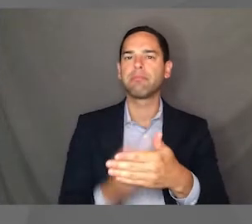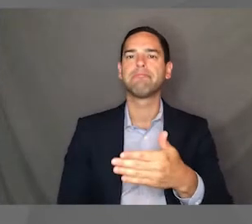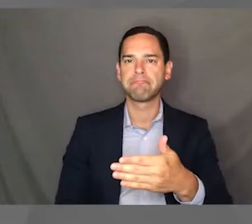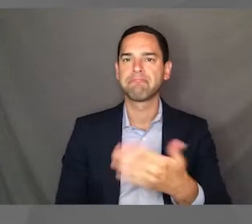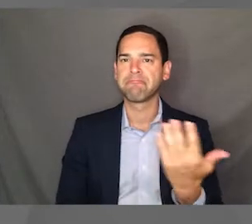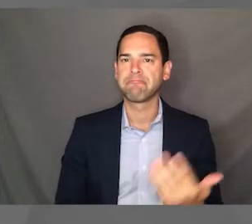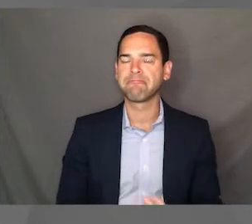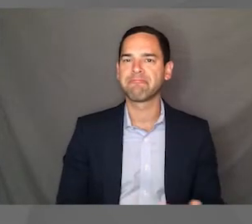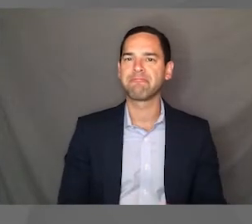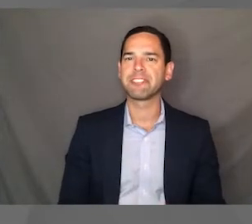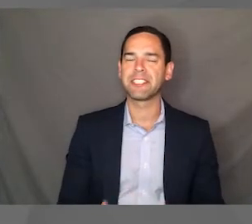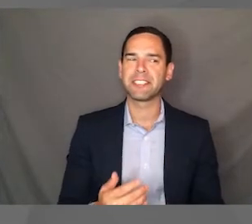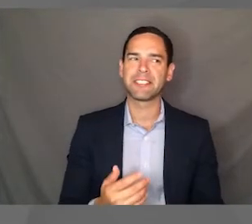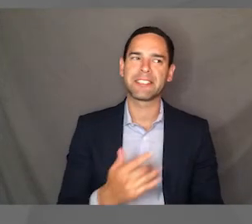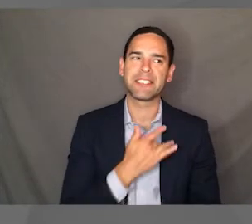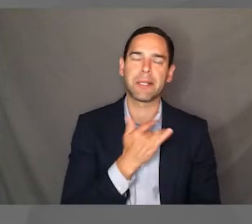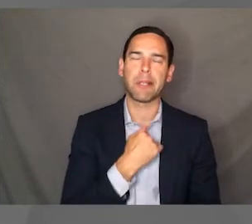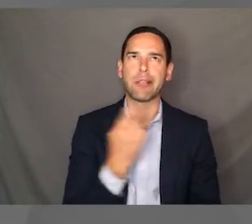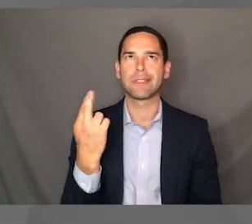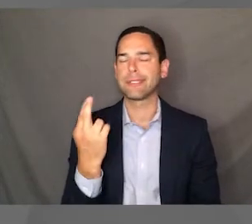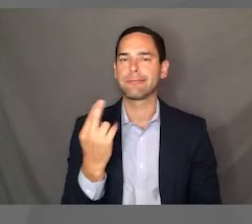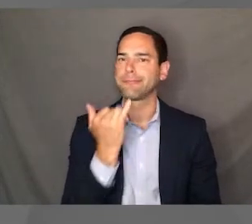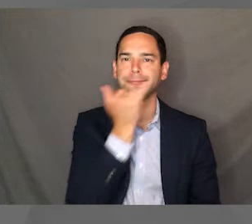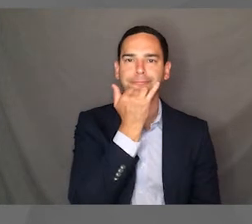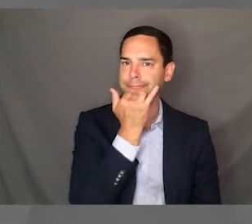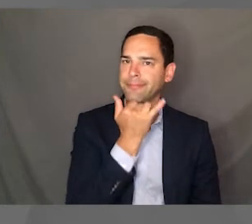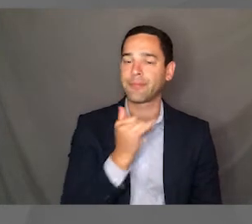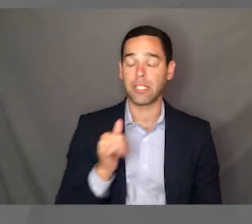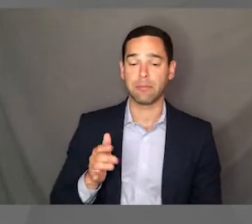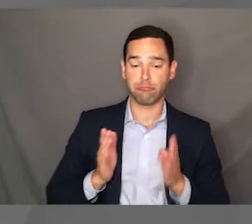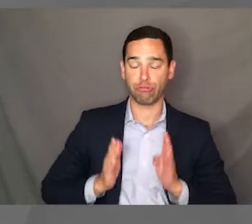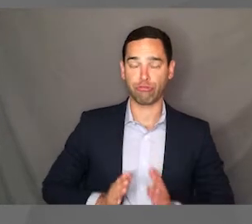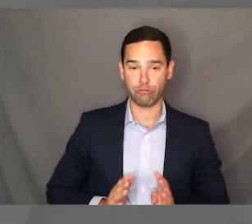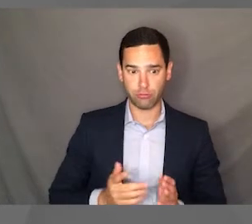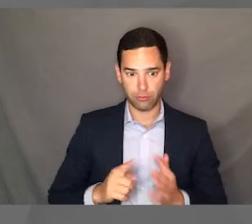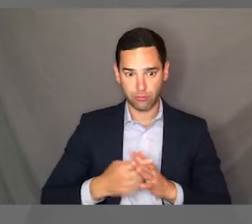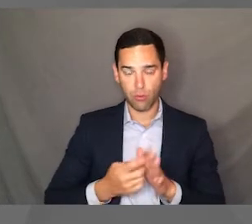disappear, or that the person goes through a learning curve that